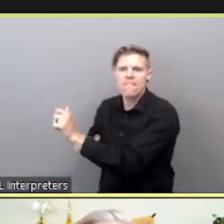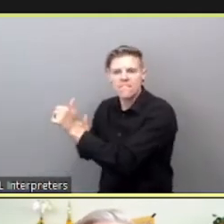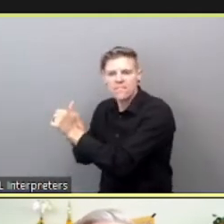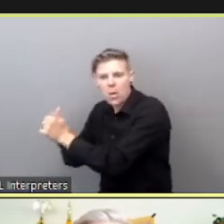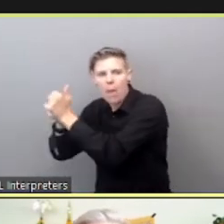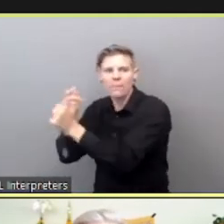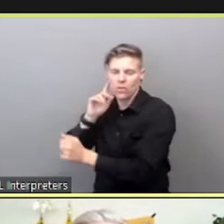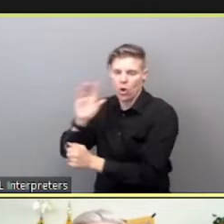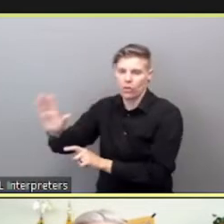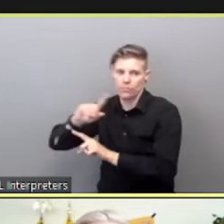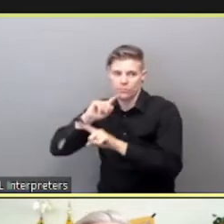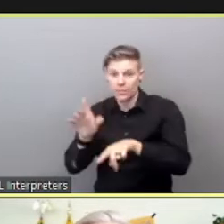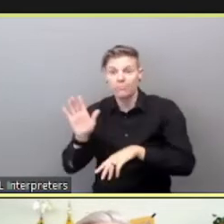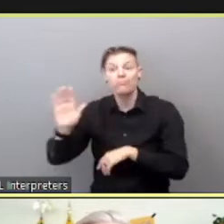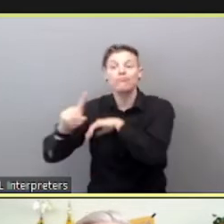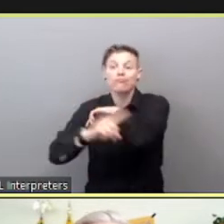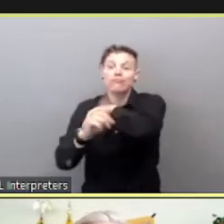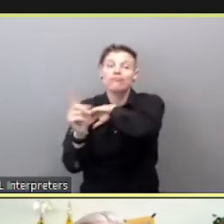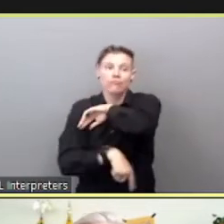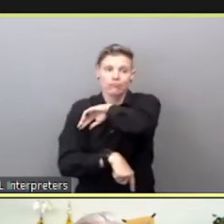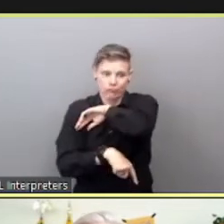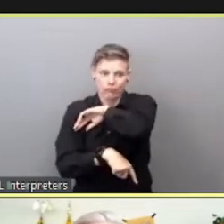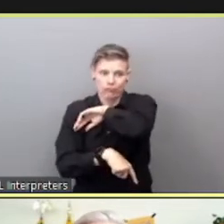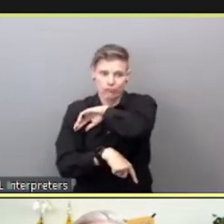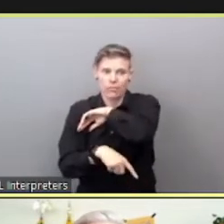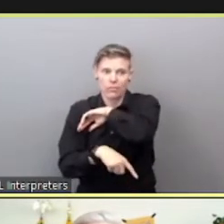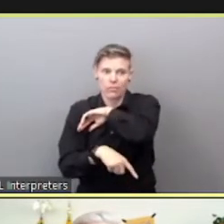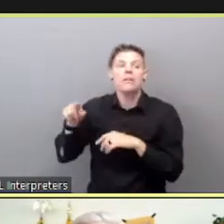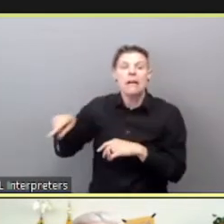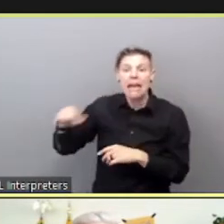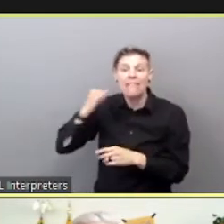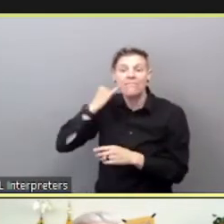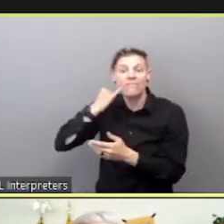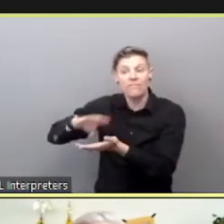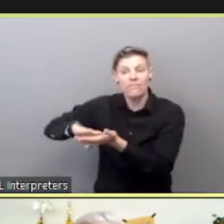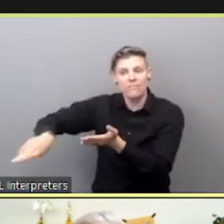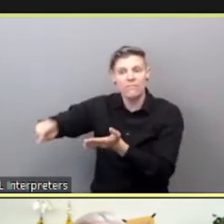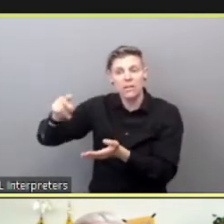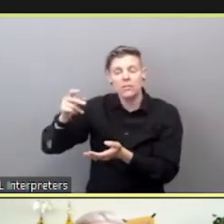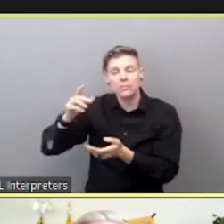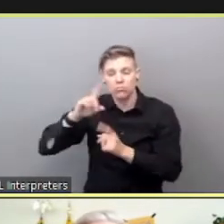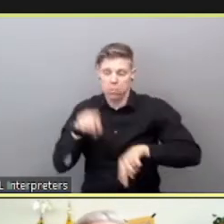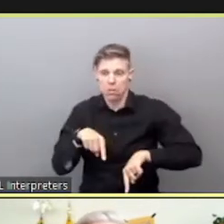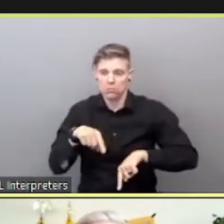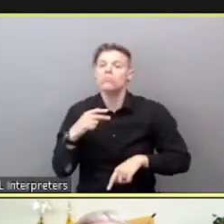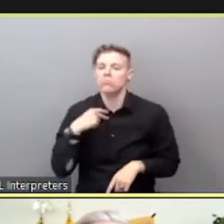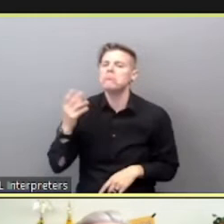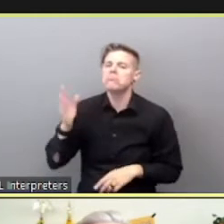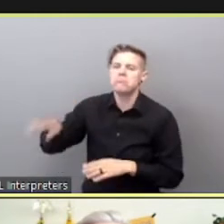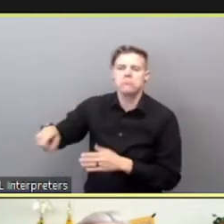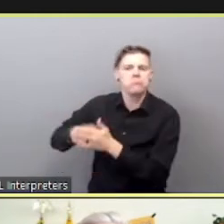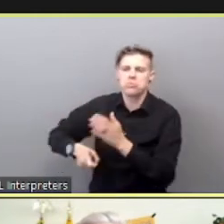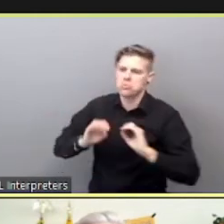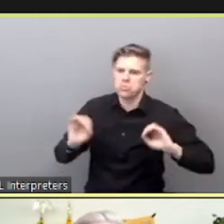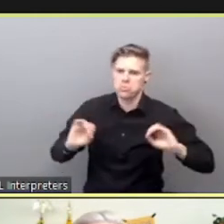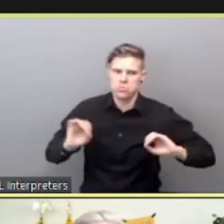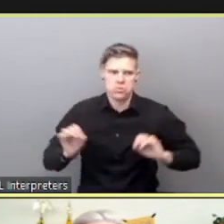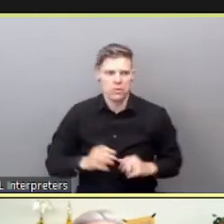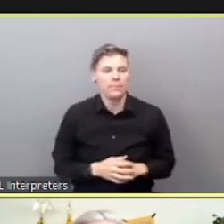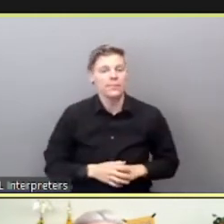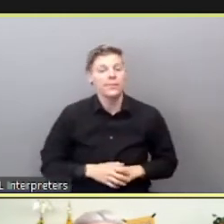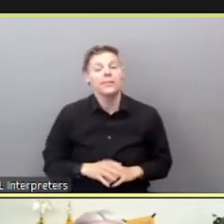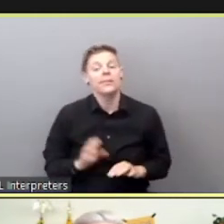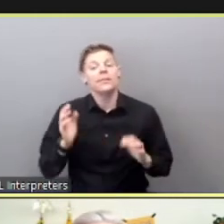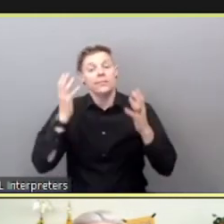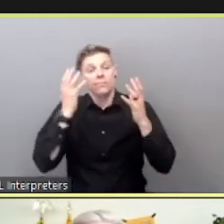get their data to us immediately as well. Next slide, please. Unfortunately, these numbers